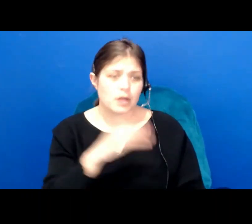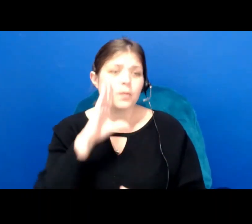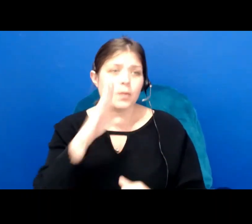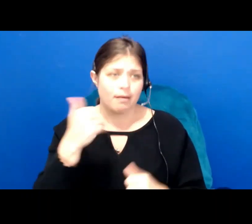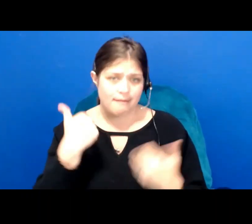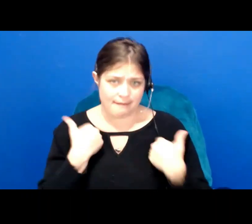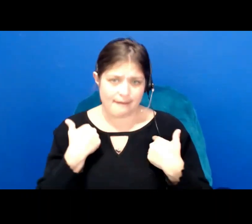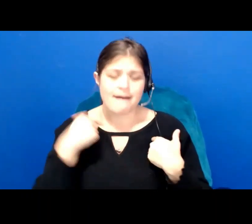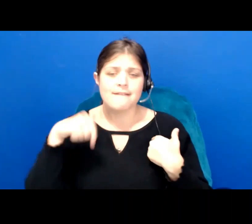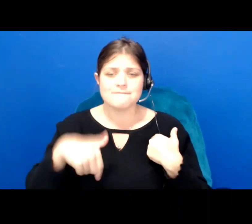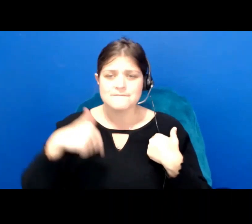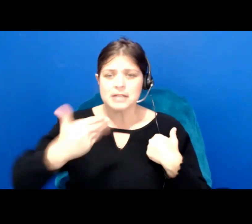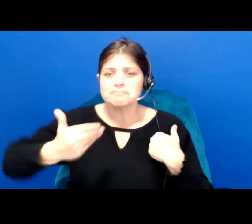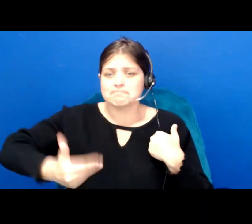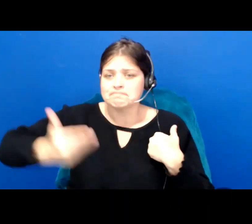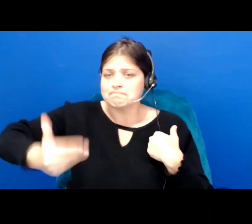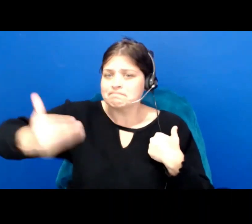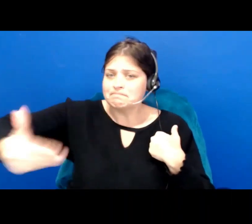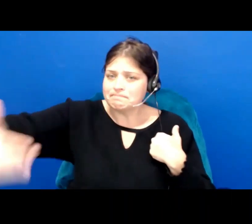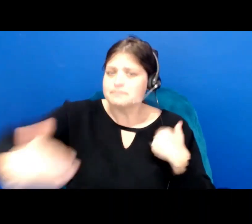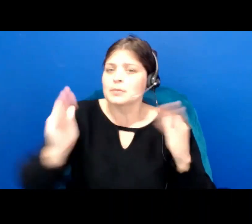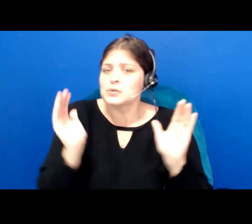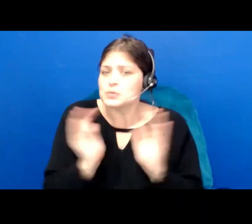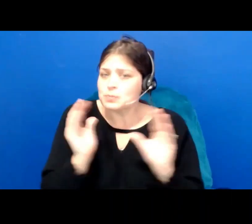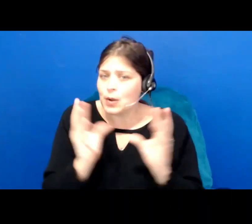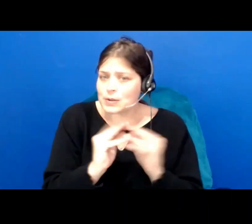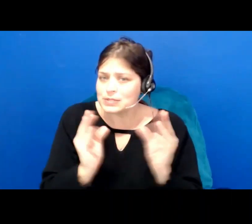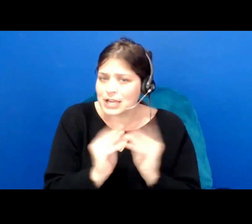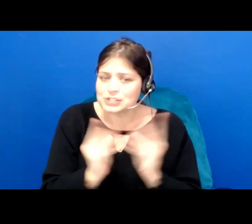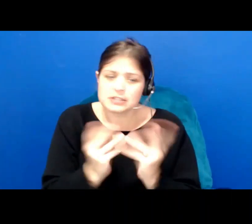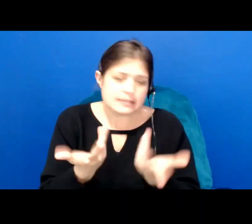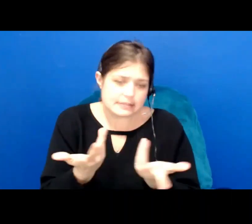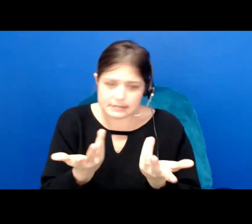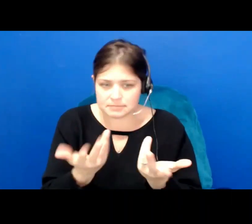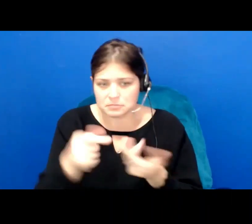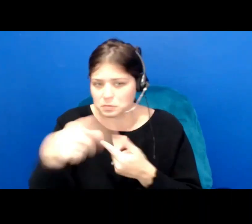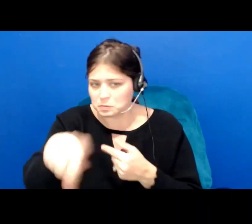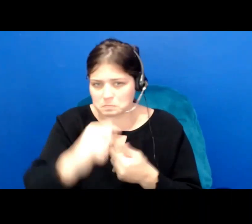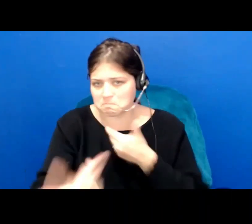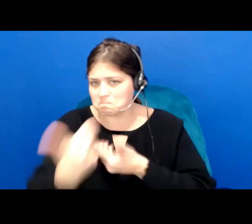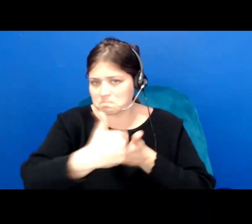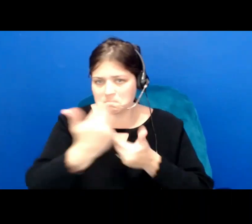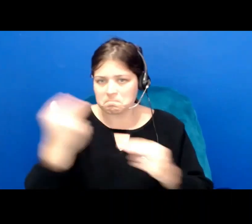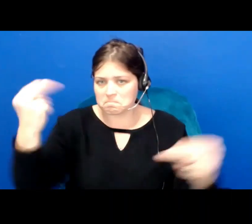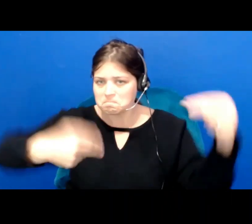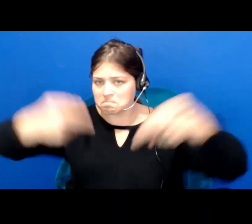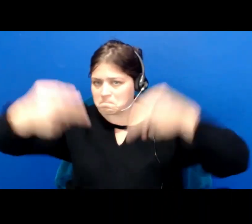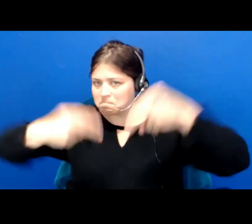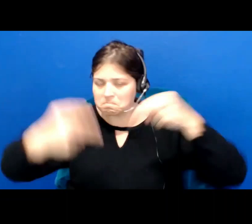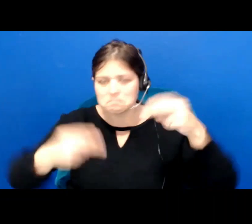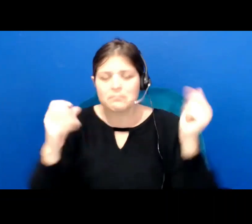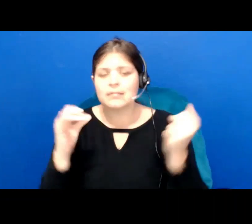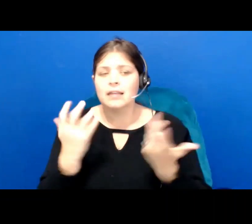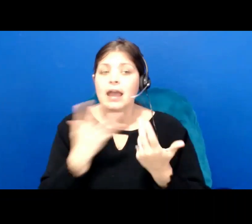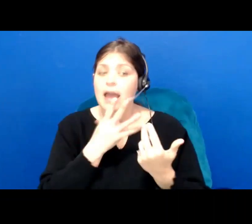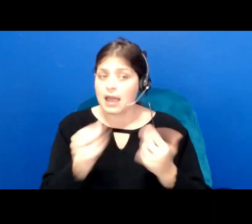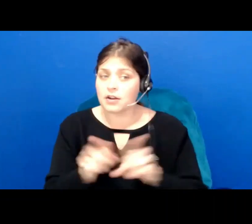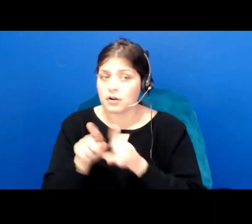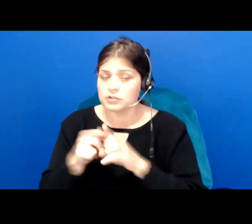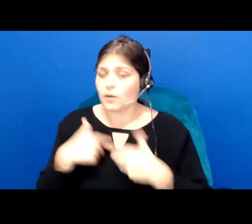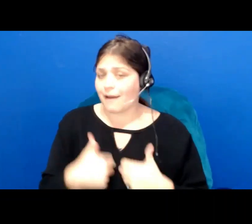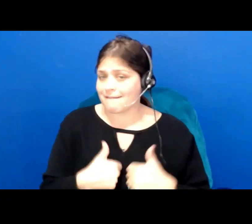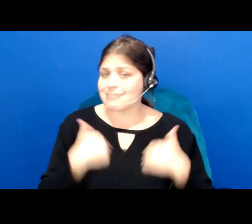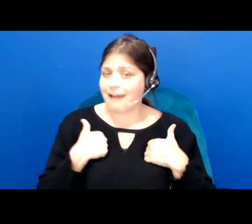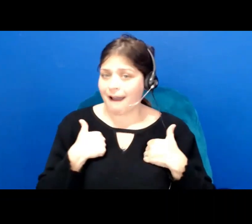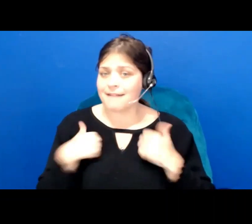additional, I won't call them small sessions. They can be as large as people want to attend. And we're going to have this live